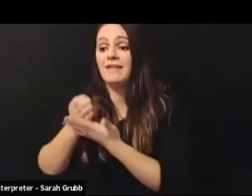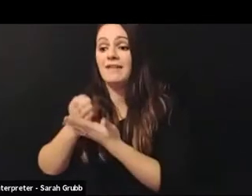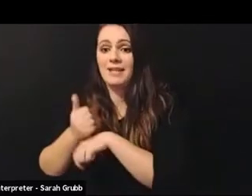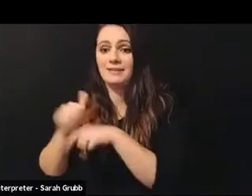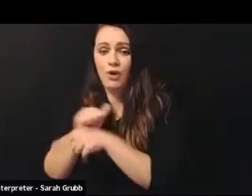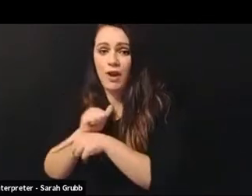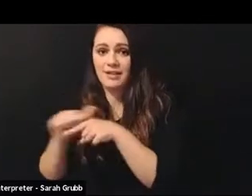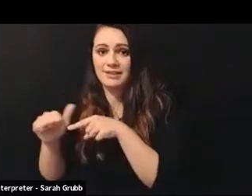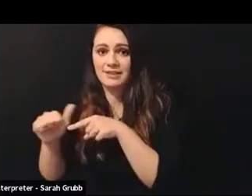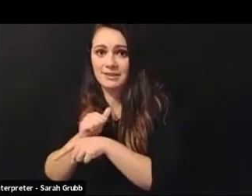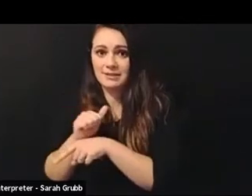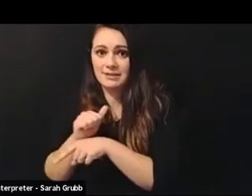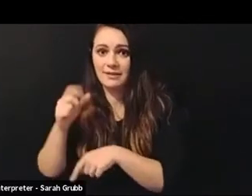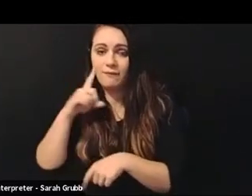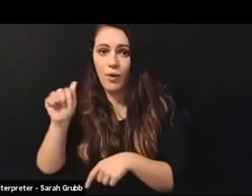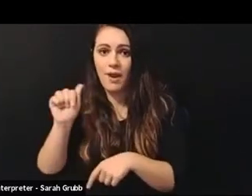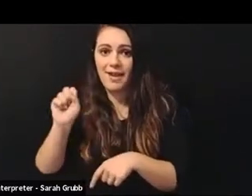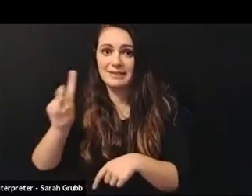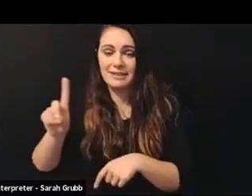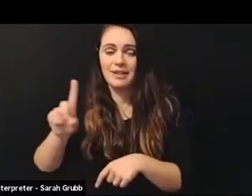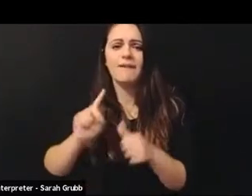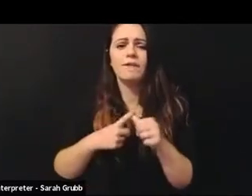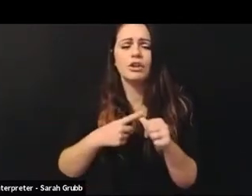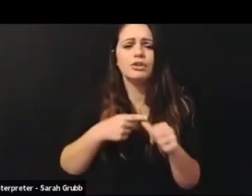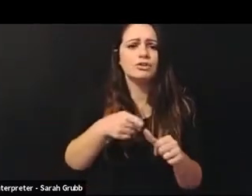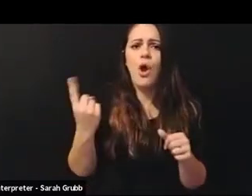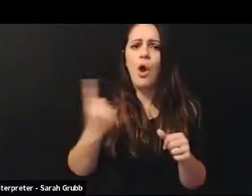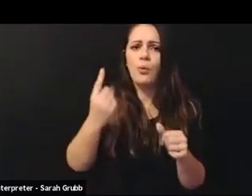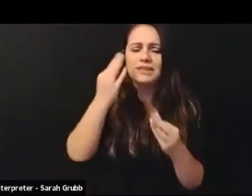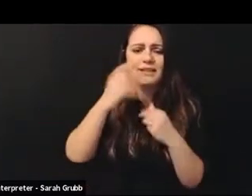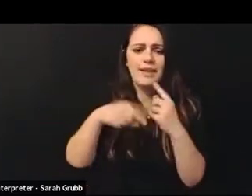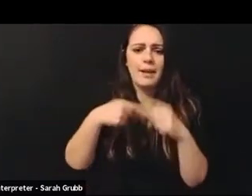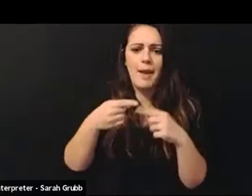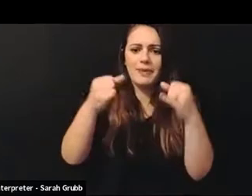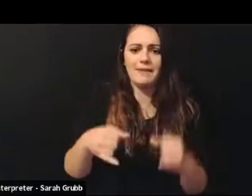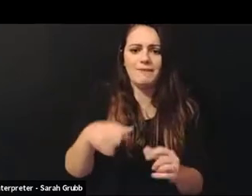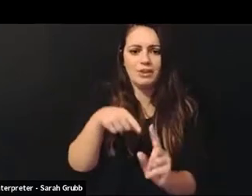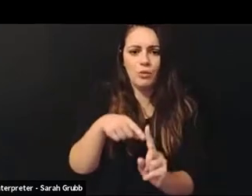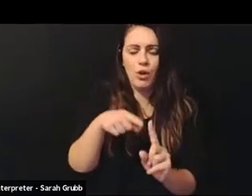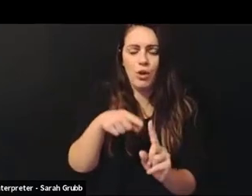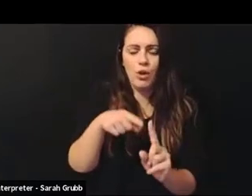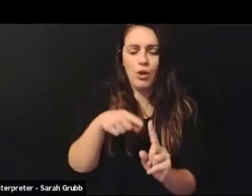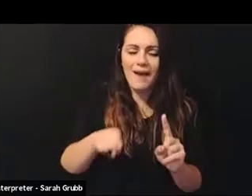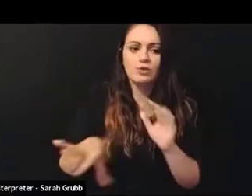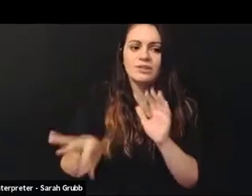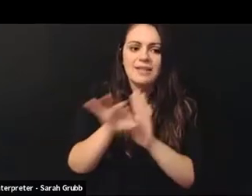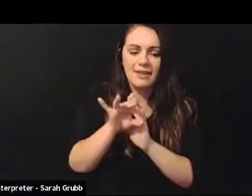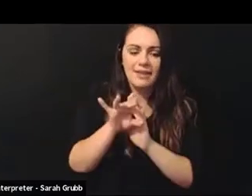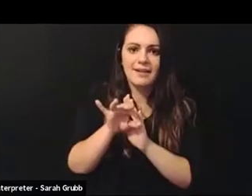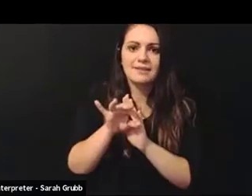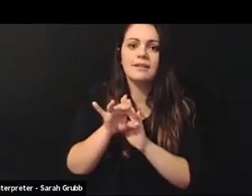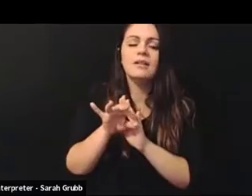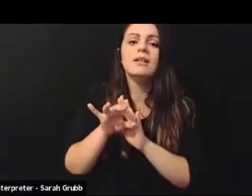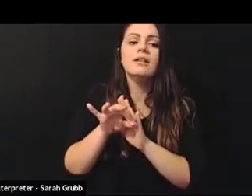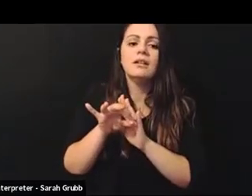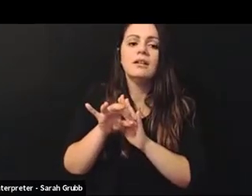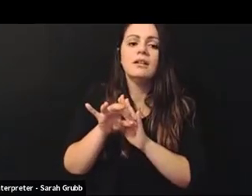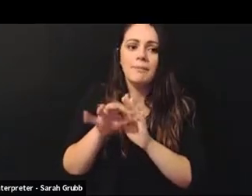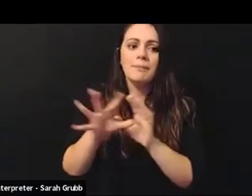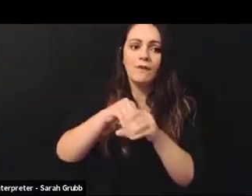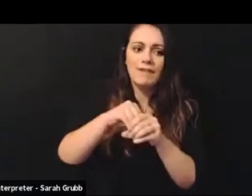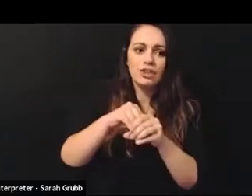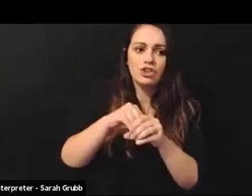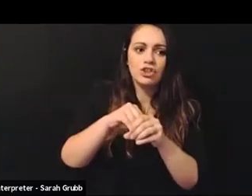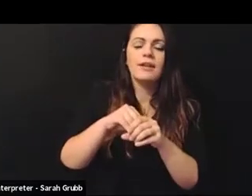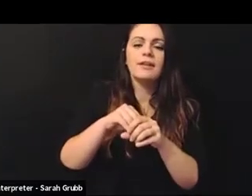individual. And then you have to select interventions that fit that child's learning profile. It is not going to work to take a kid and try to make